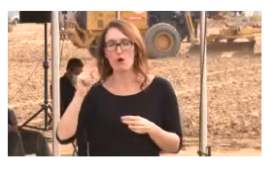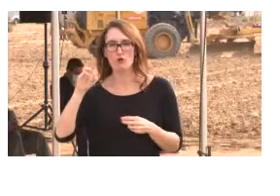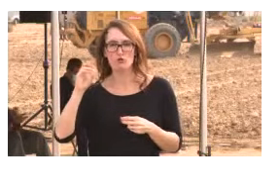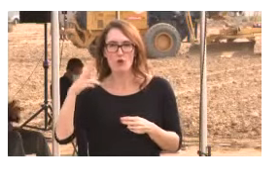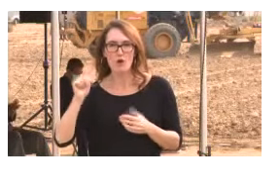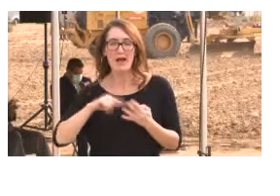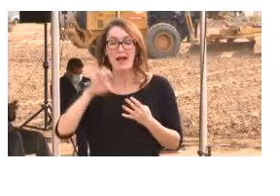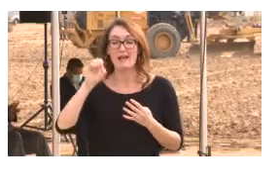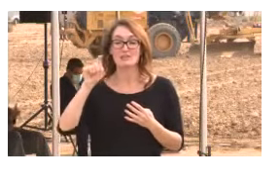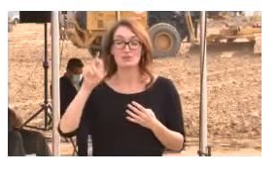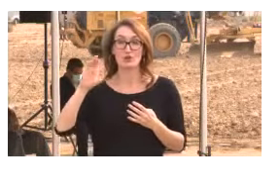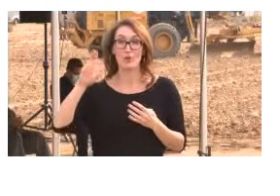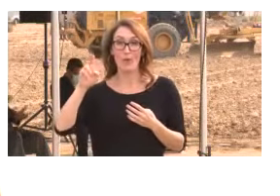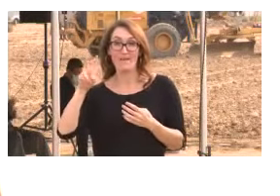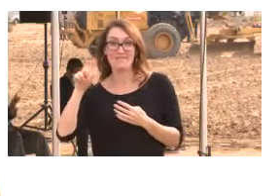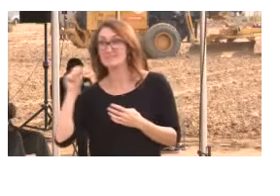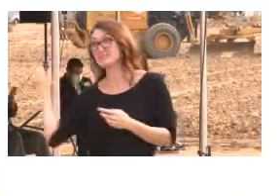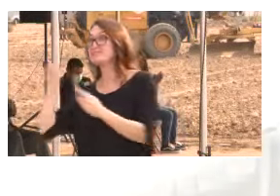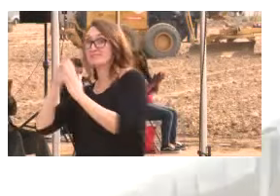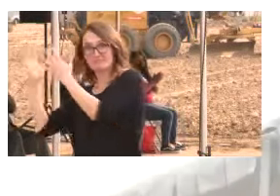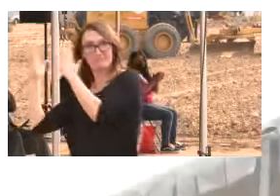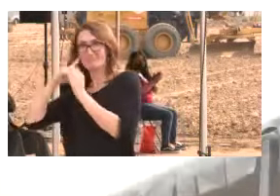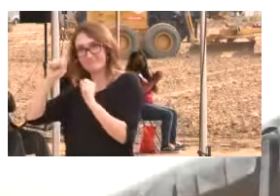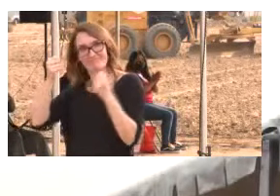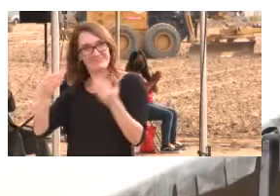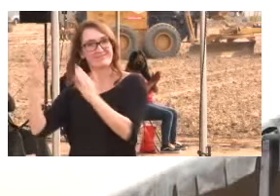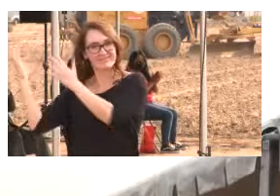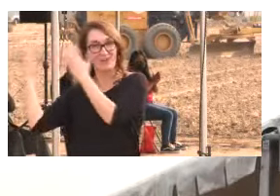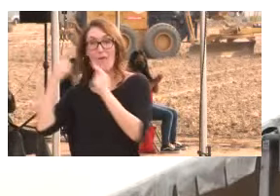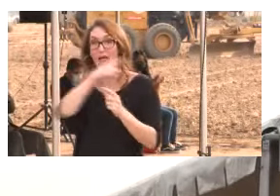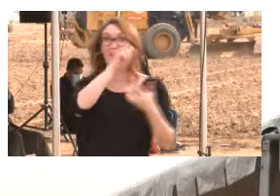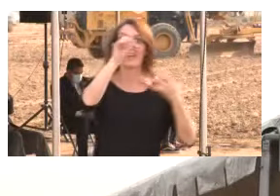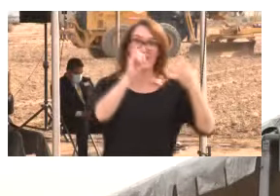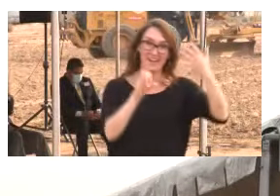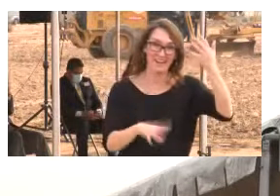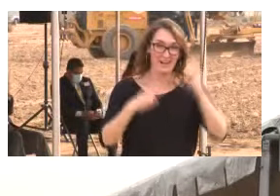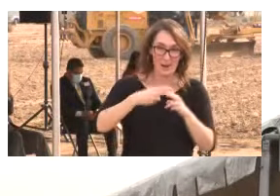Esther Cuevas. Go ahead, you can, yes.